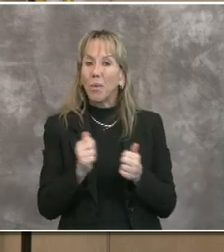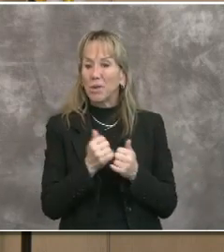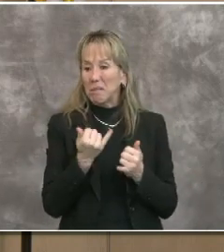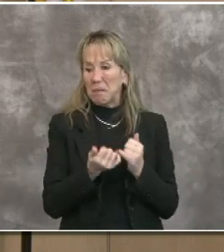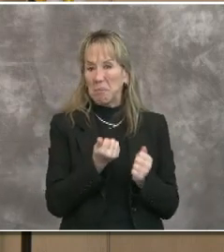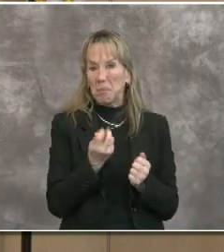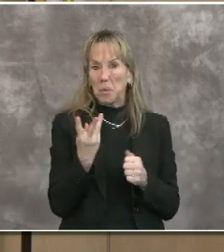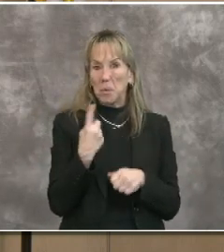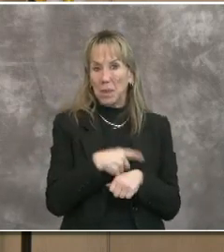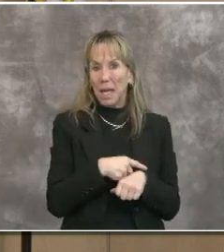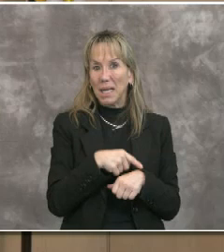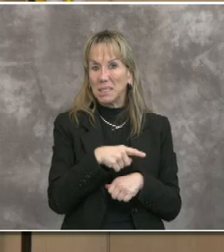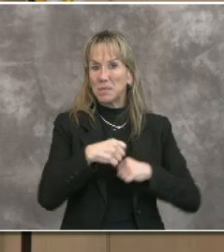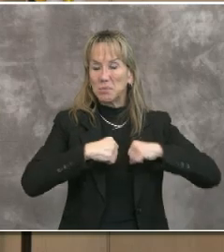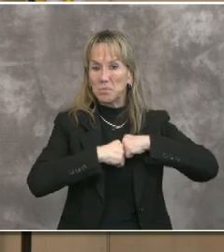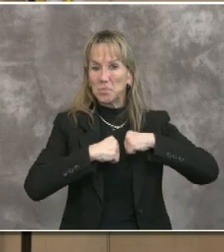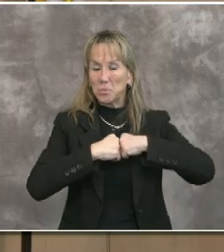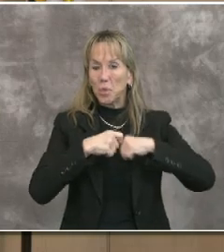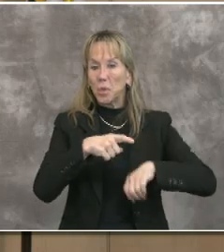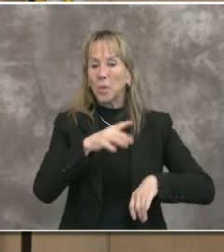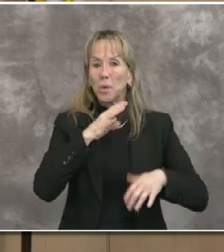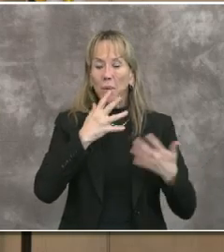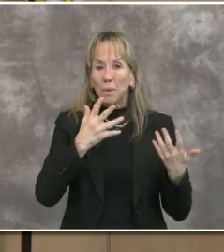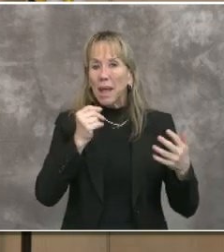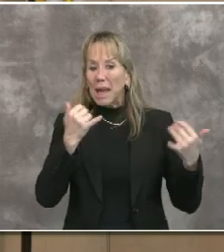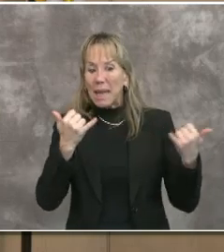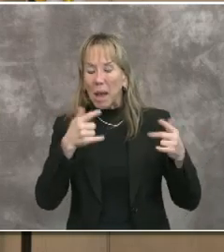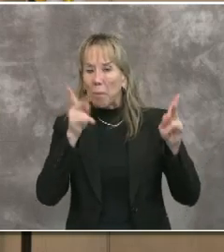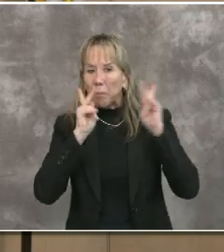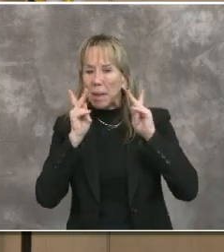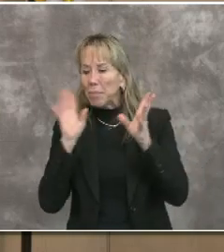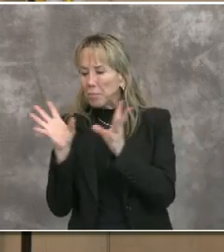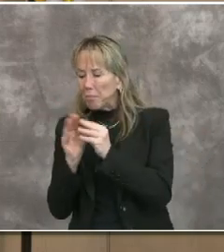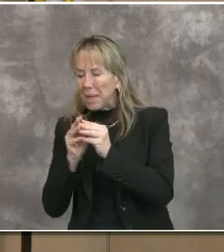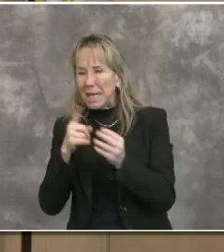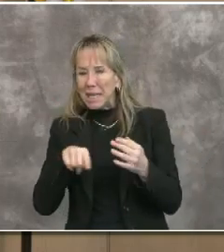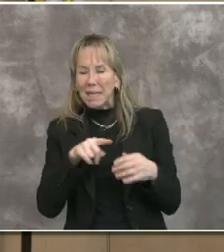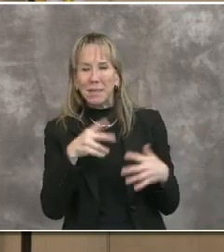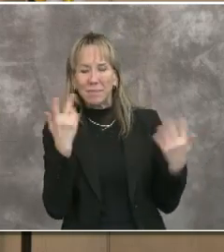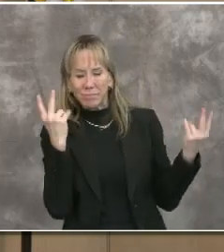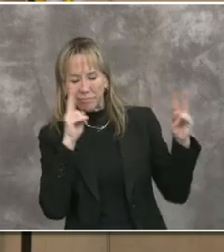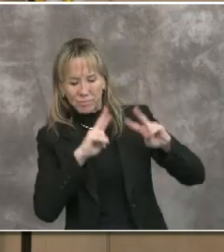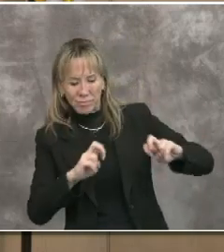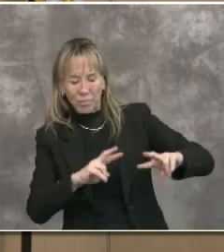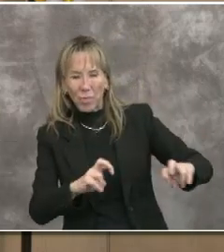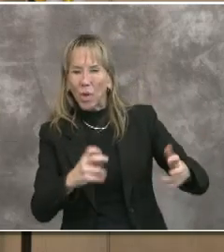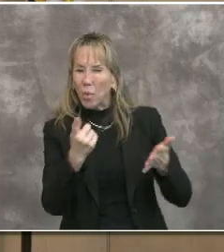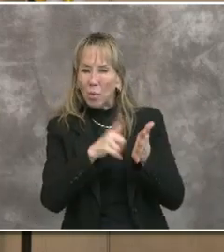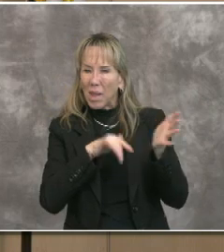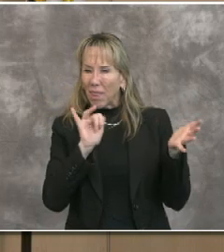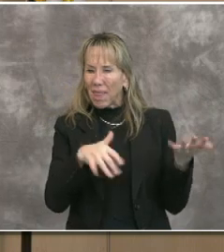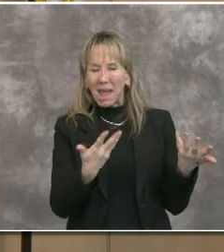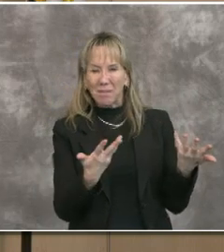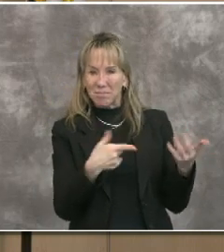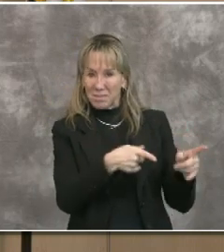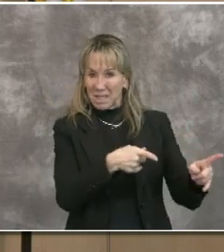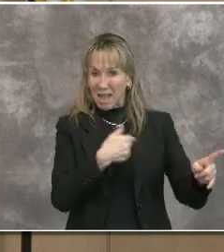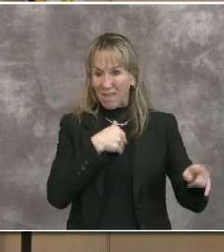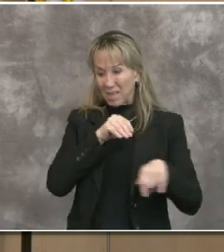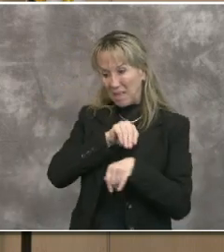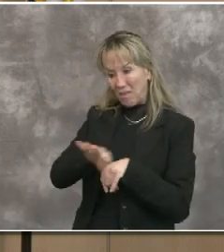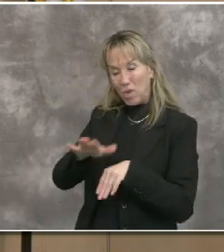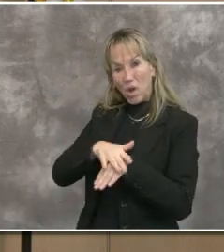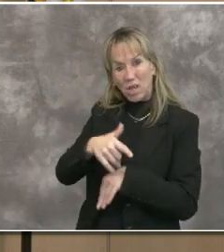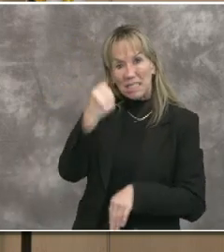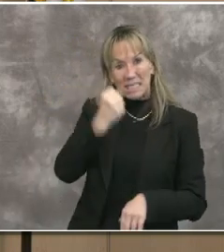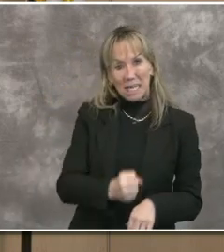days in terms of meeting and looking at what that impact is to our South Bay region.